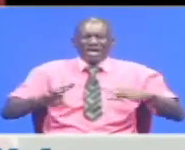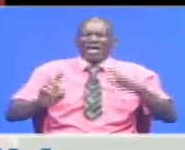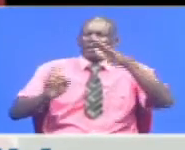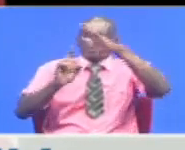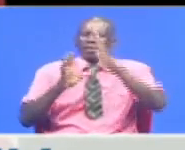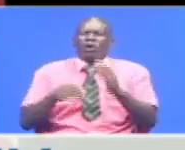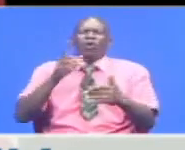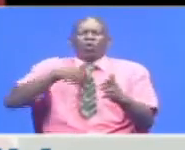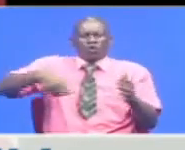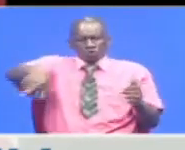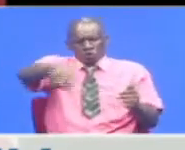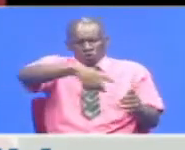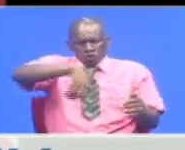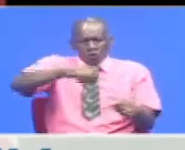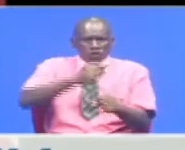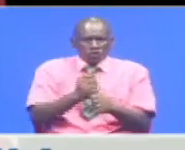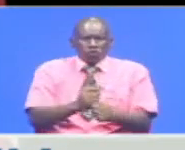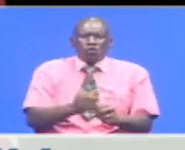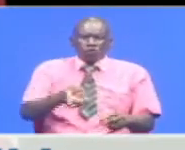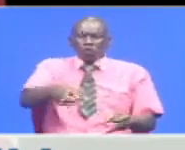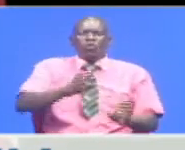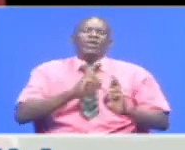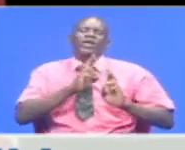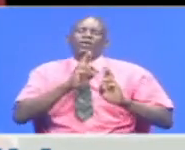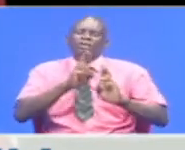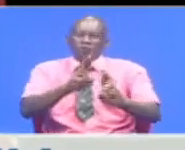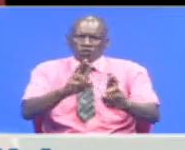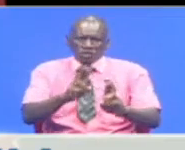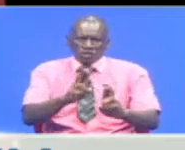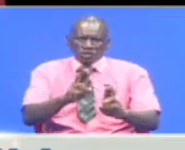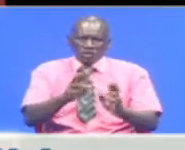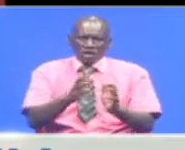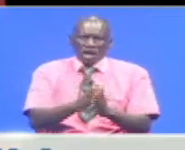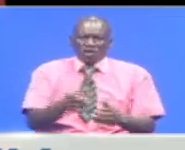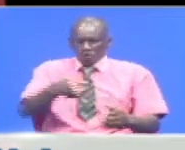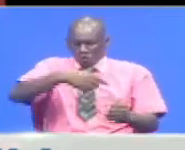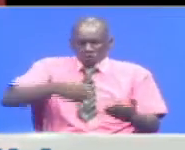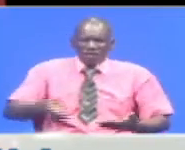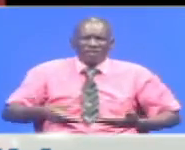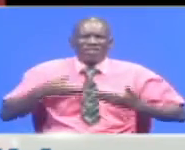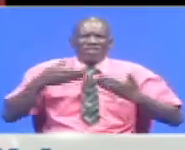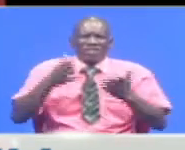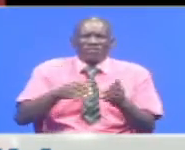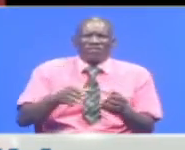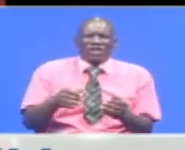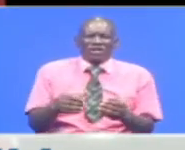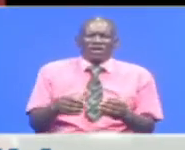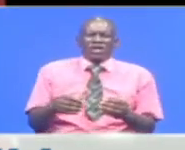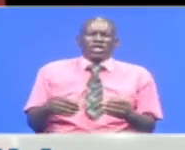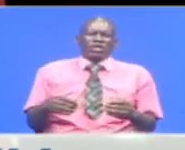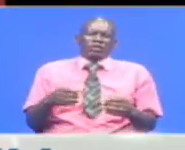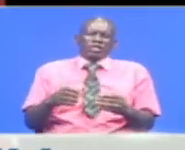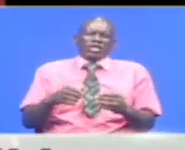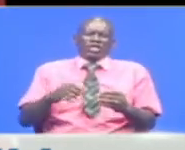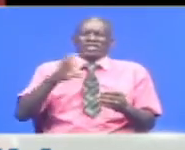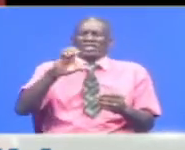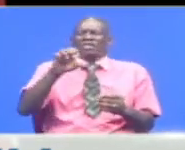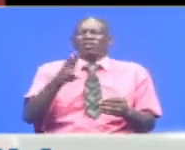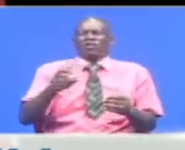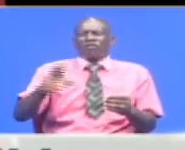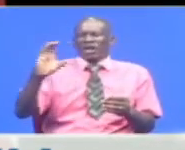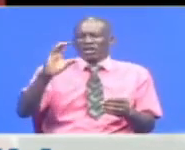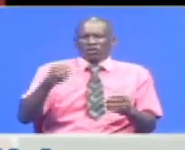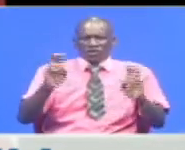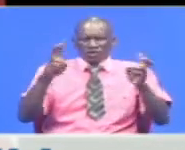do, we report and submit profile of candidates on issues to deal